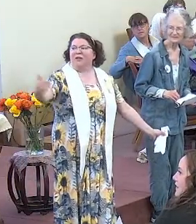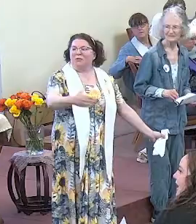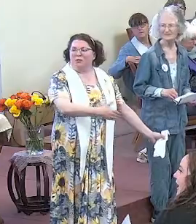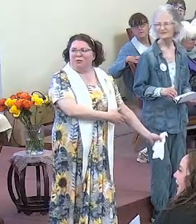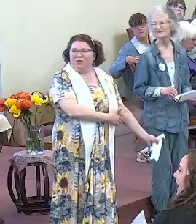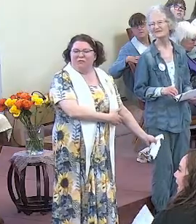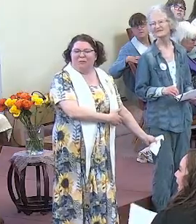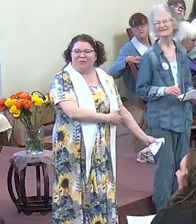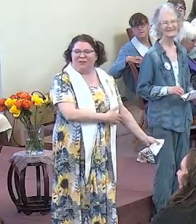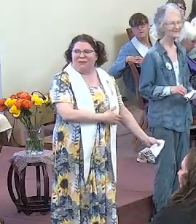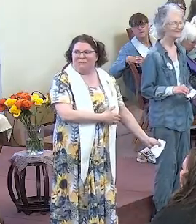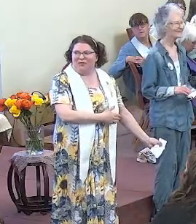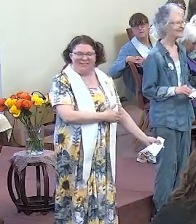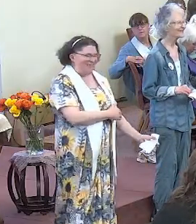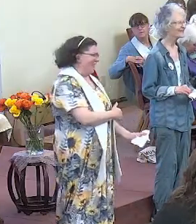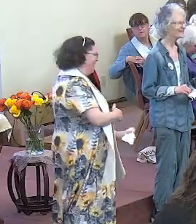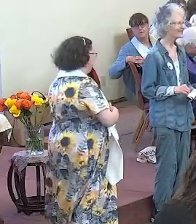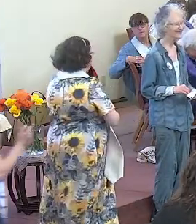back.